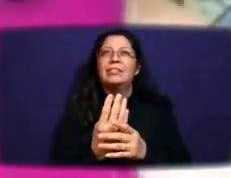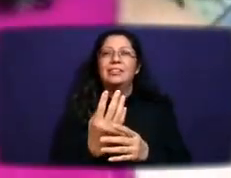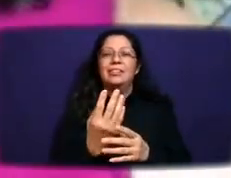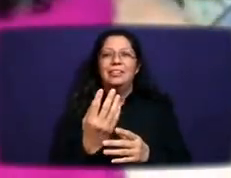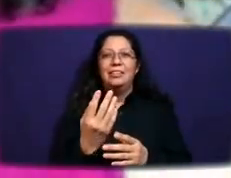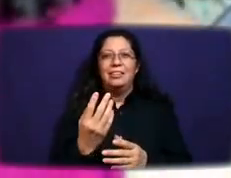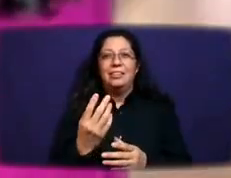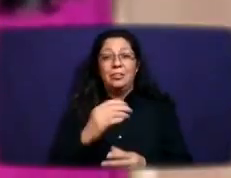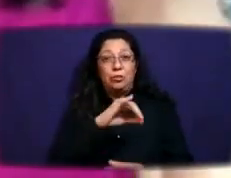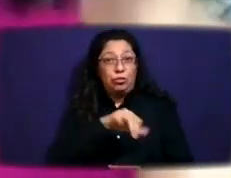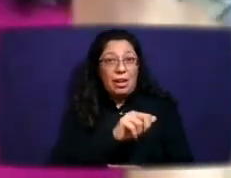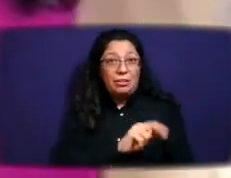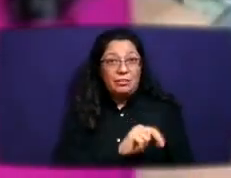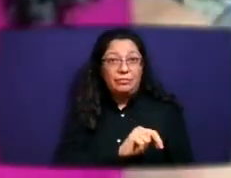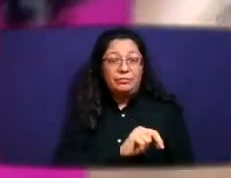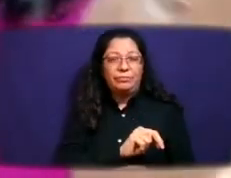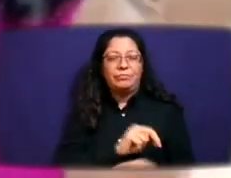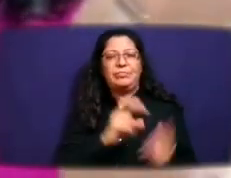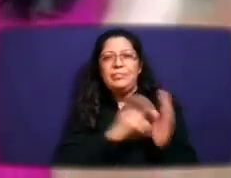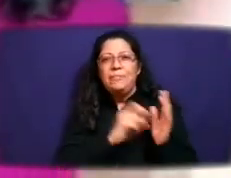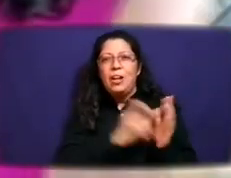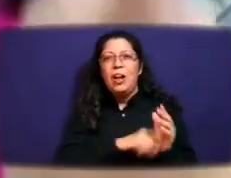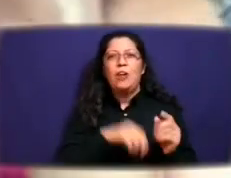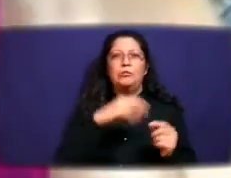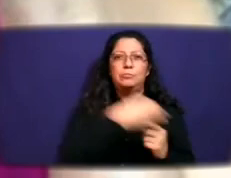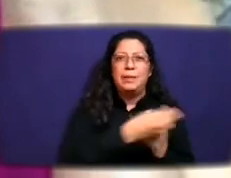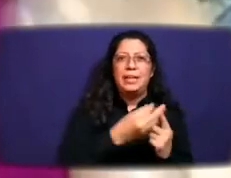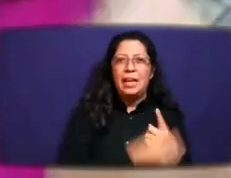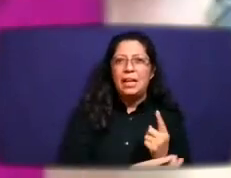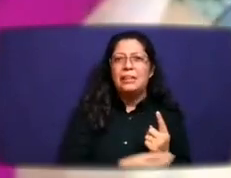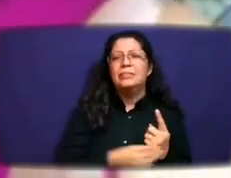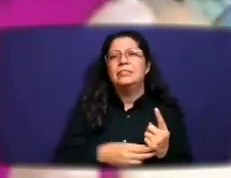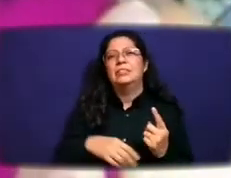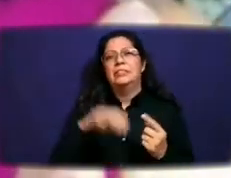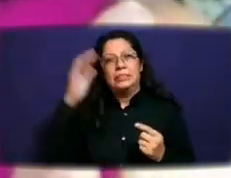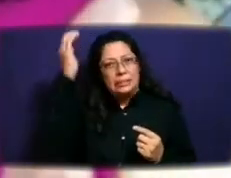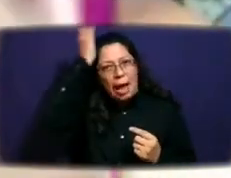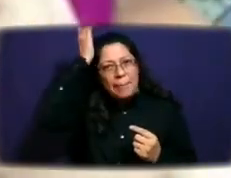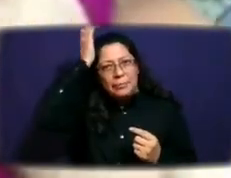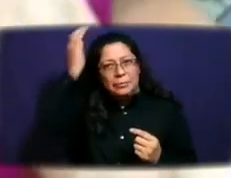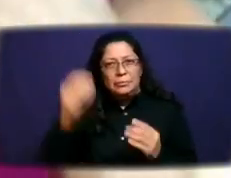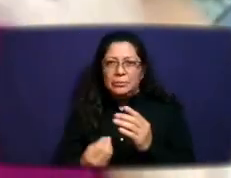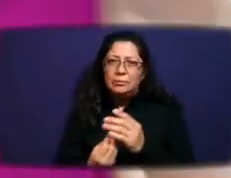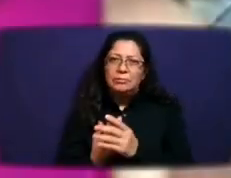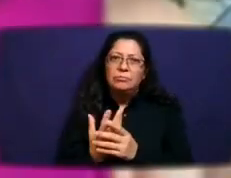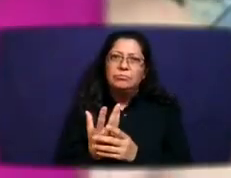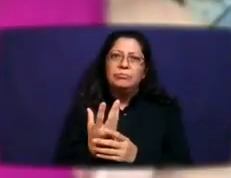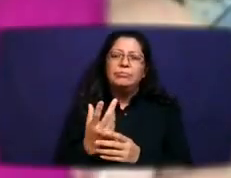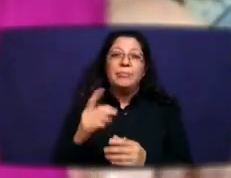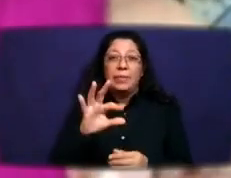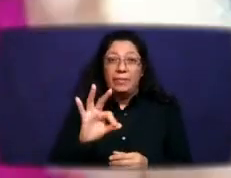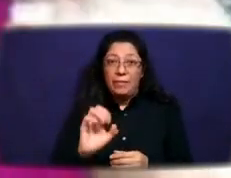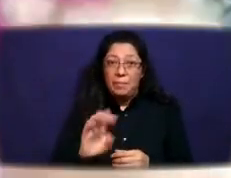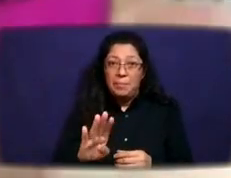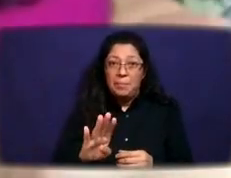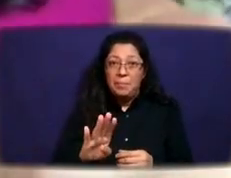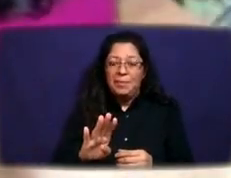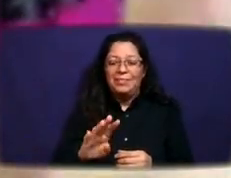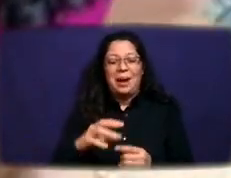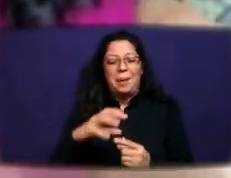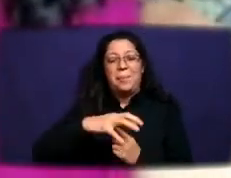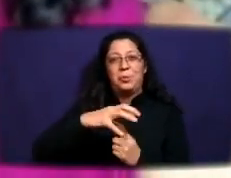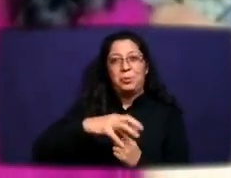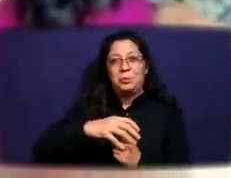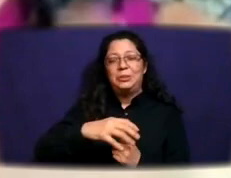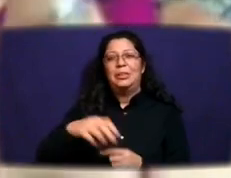In January, avocados, bananas, and cabbage grew. In February,